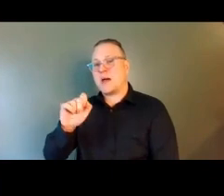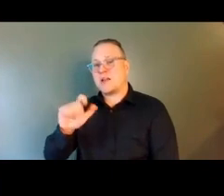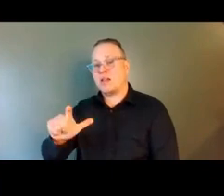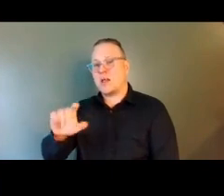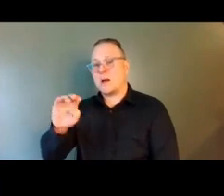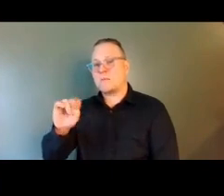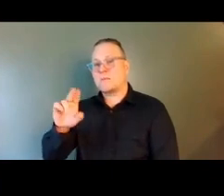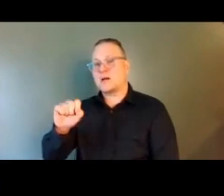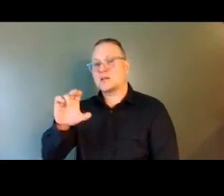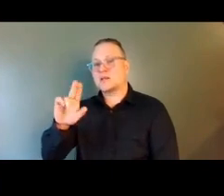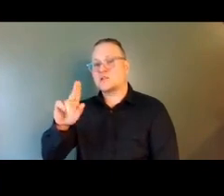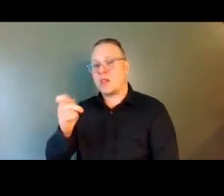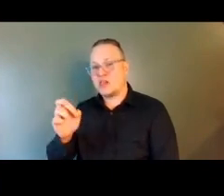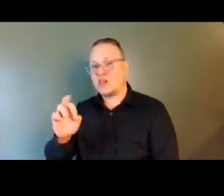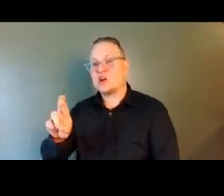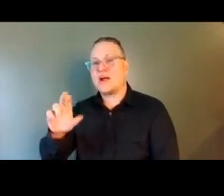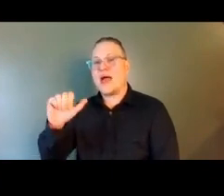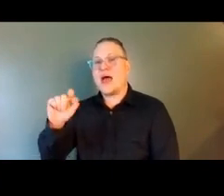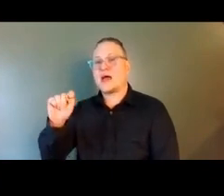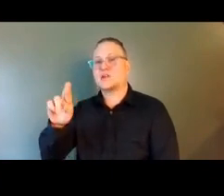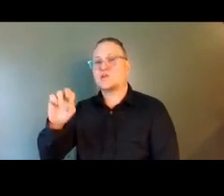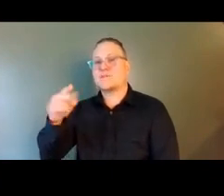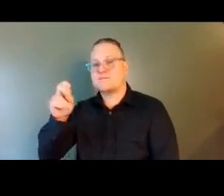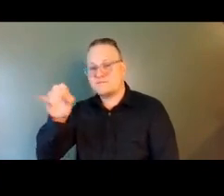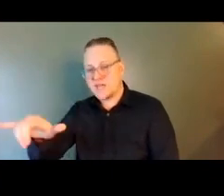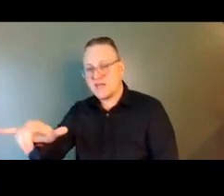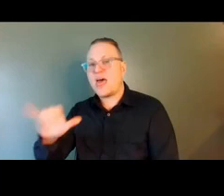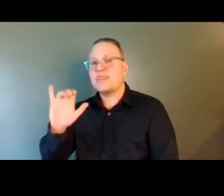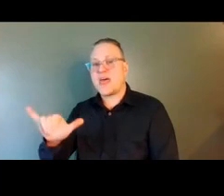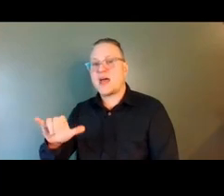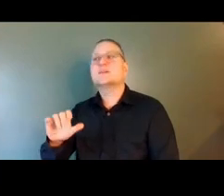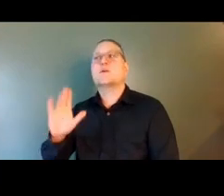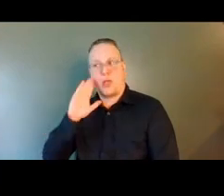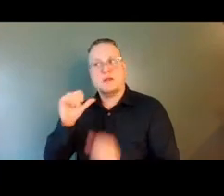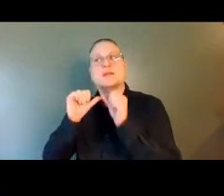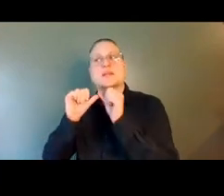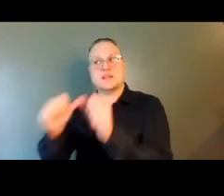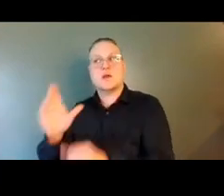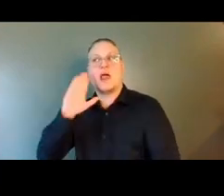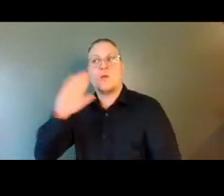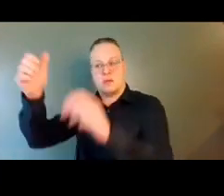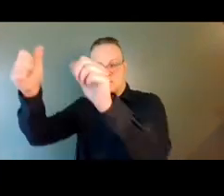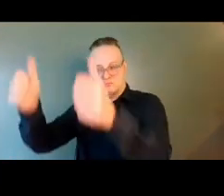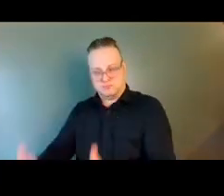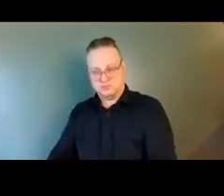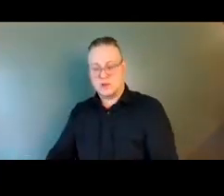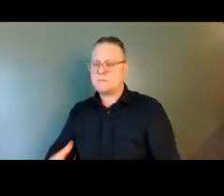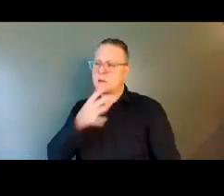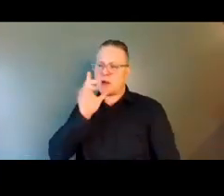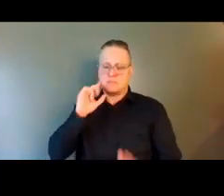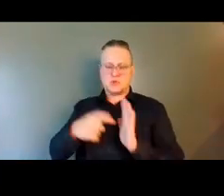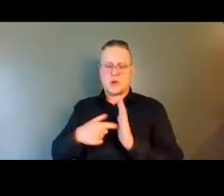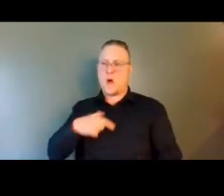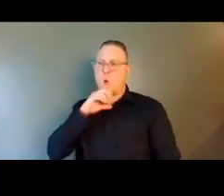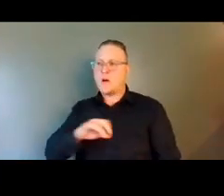disability. And my mom told me that she noticed when I was 9 months old that I wasn't holding my head up like my older brother